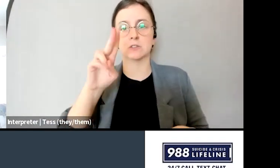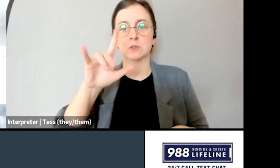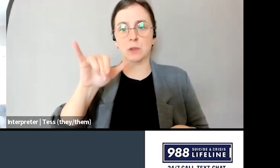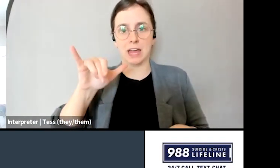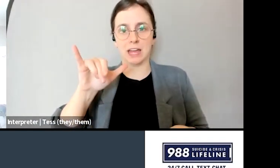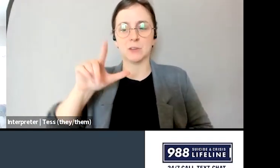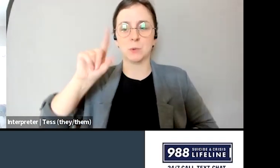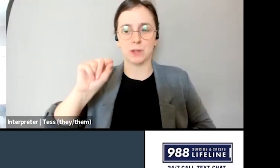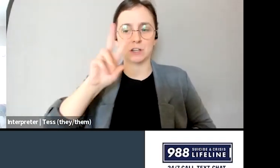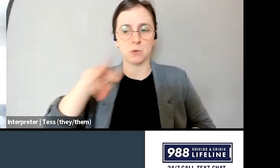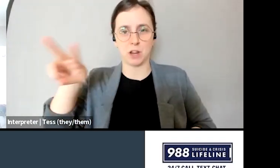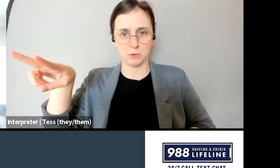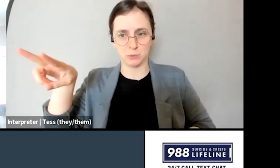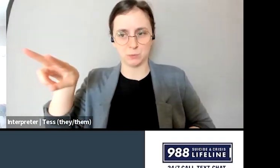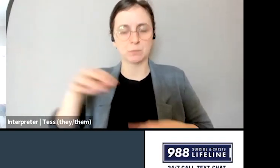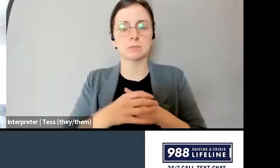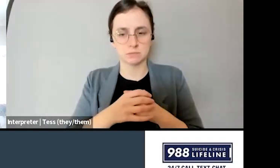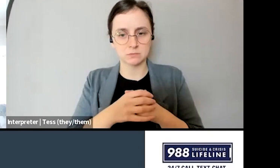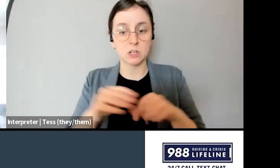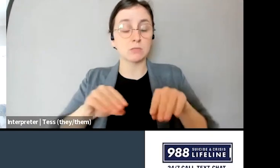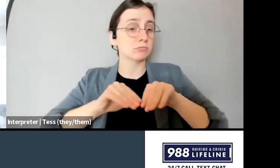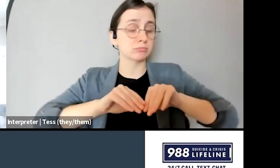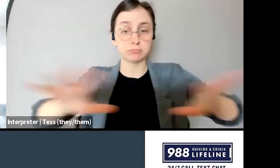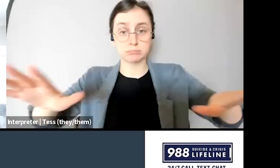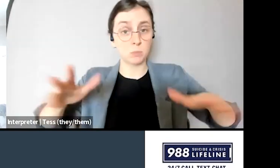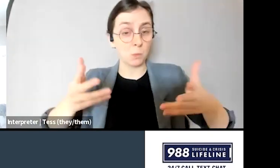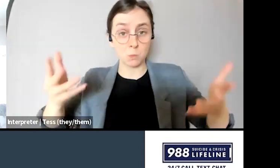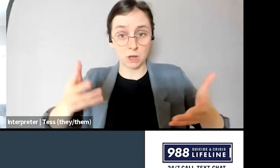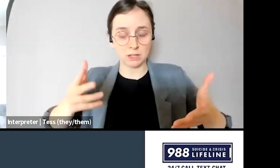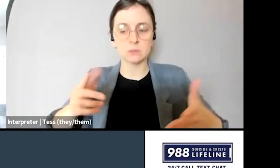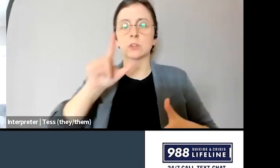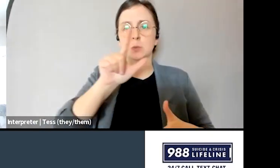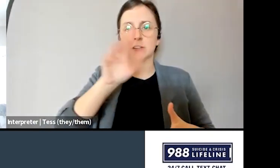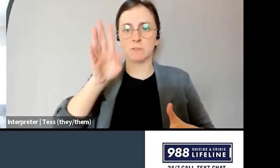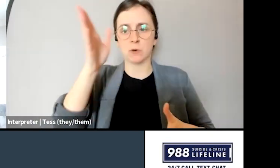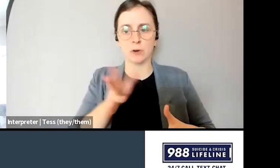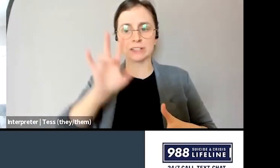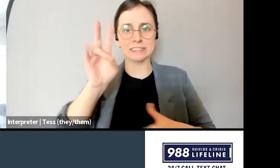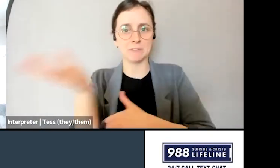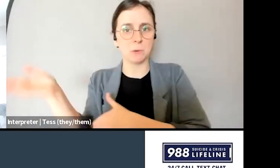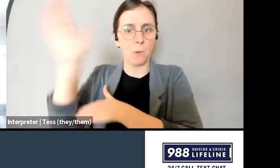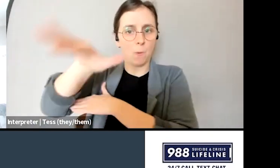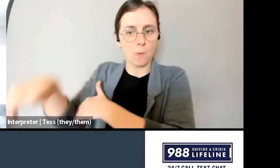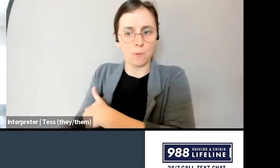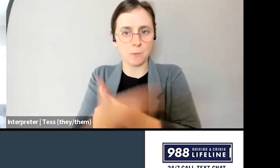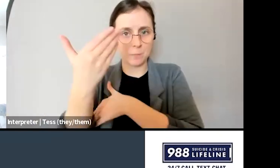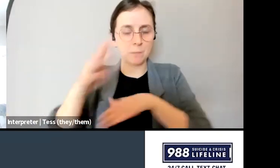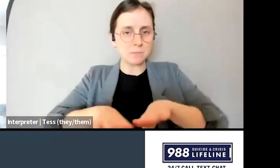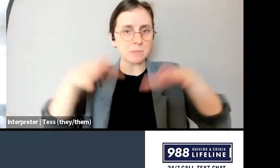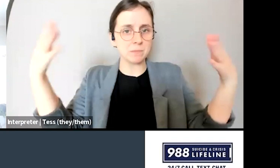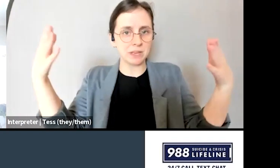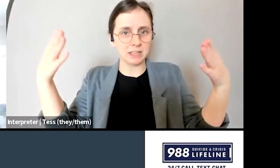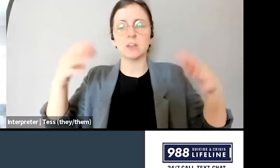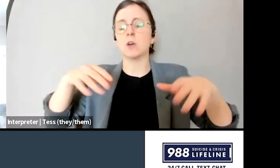2022, offering 24/7 call, text, and chat access to trained